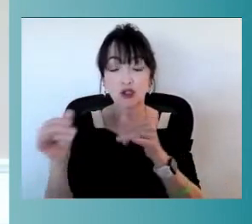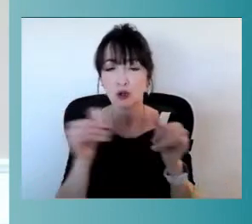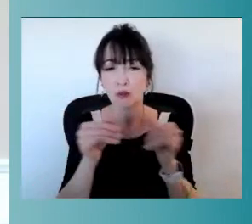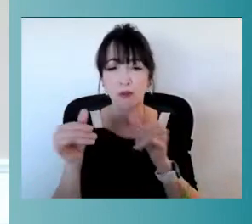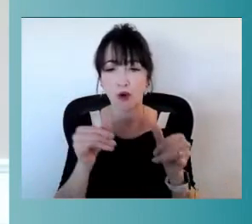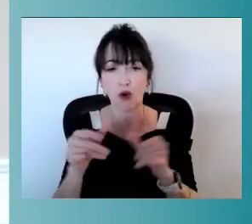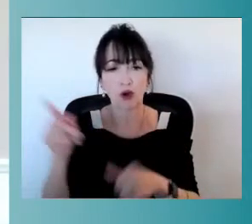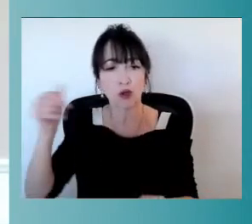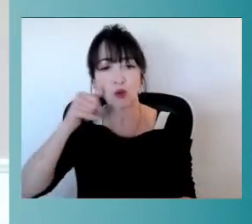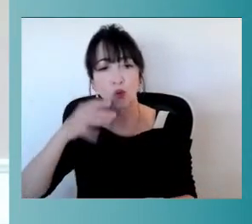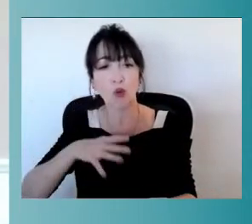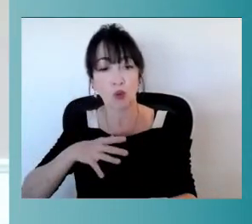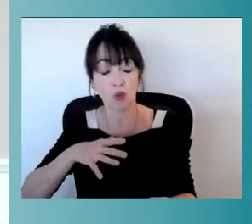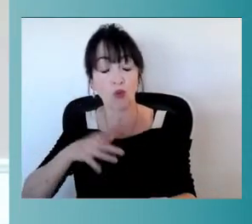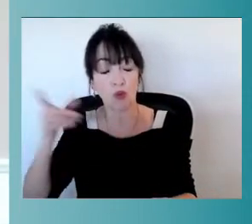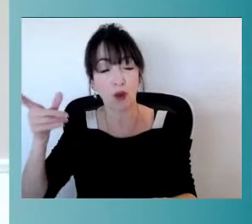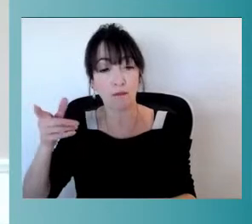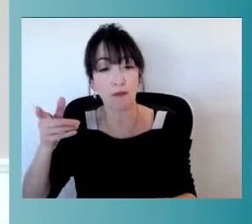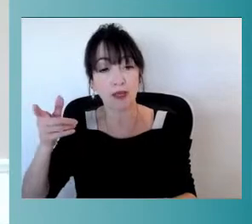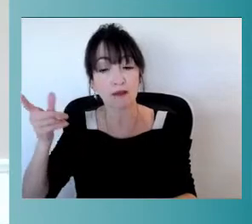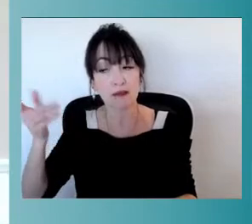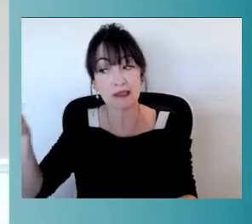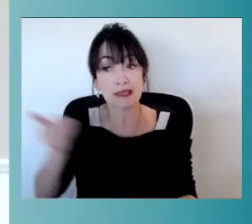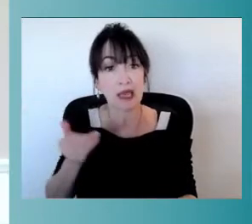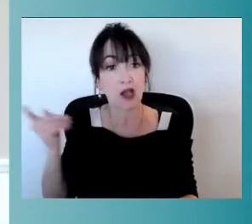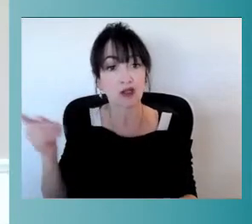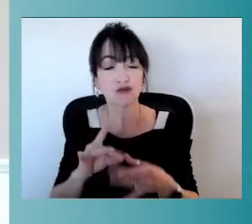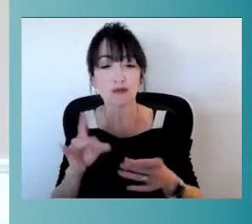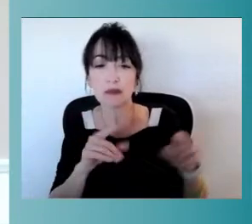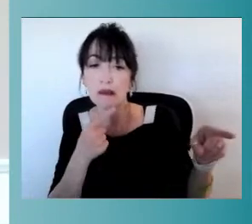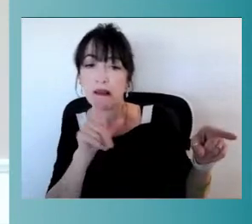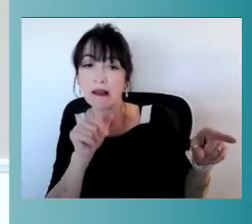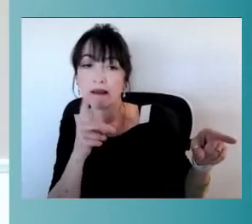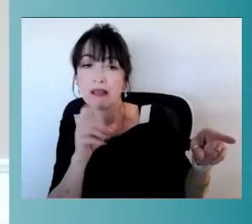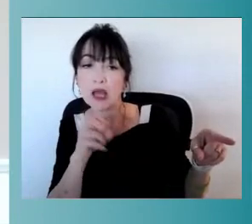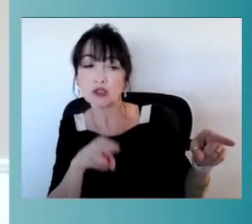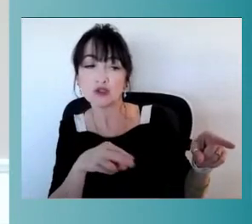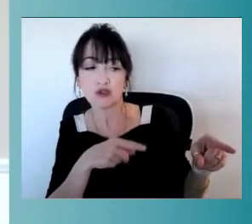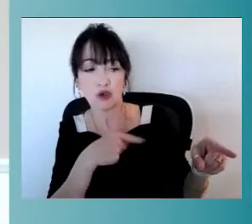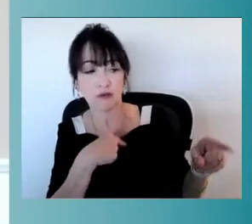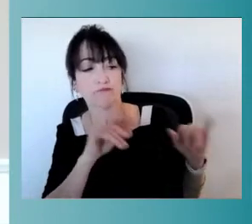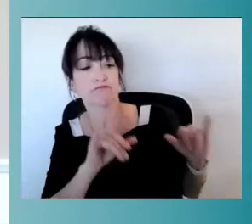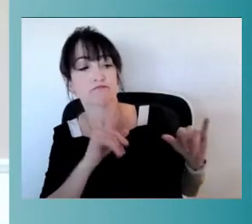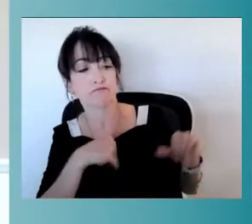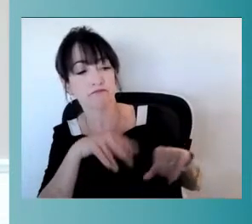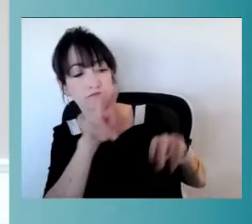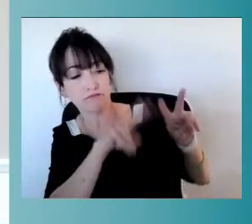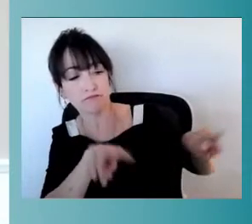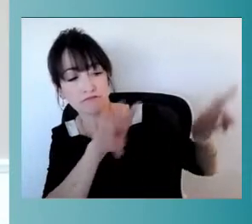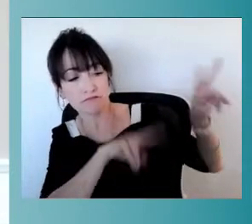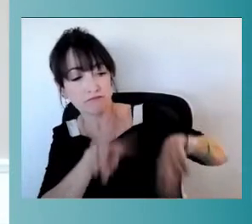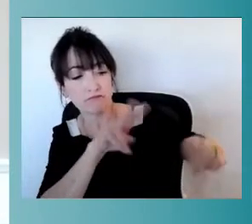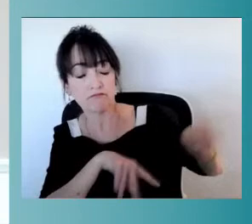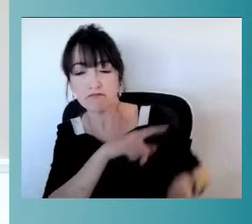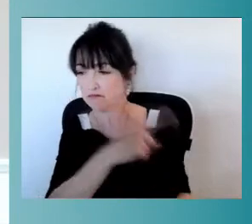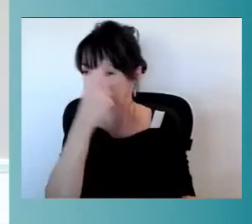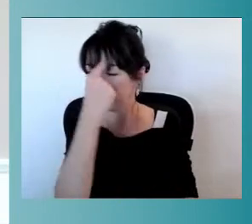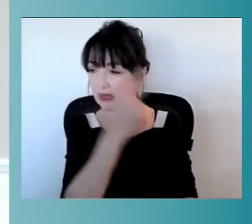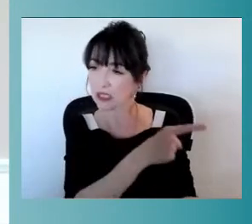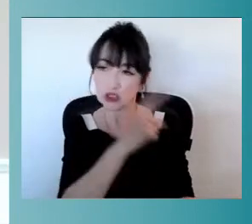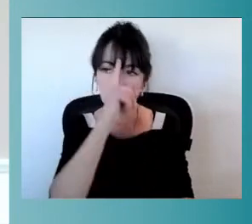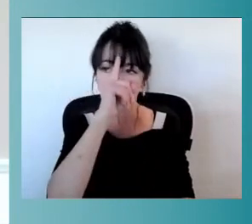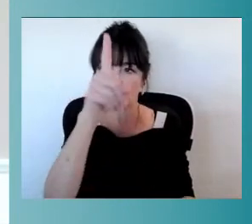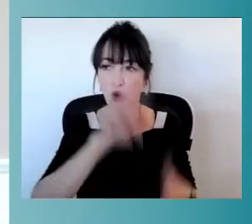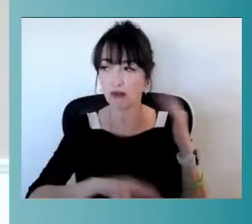I was speaking to Prime Minister Gladstone, he gave me the impression he was the smartest person in the room.